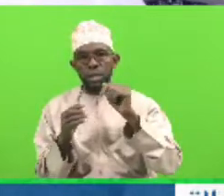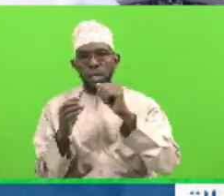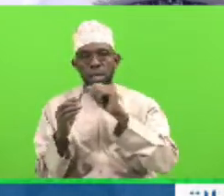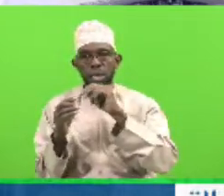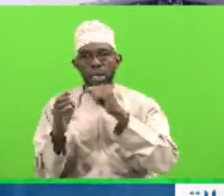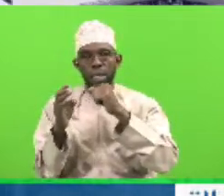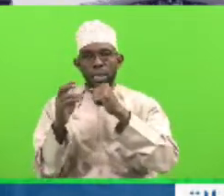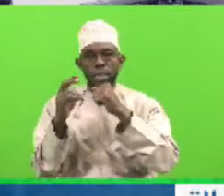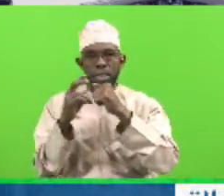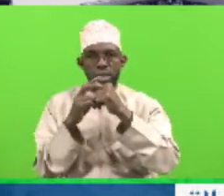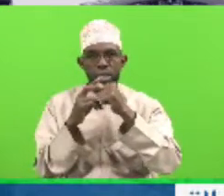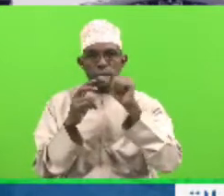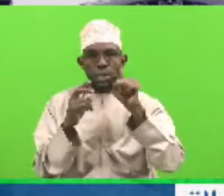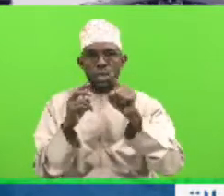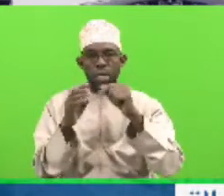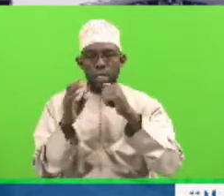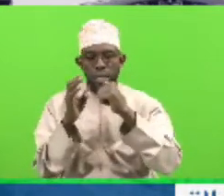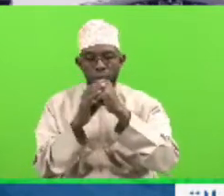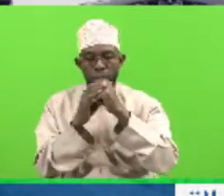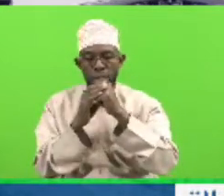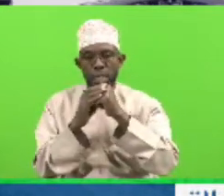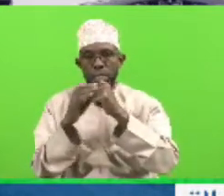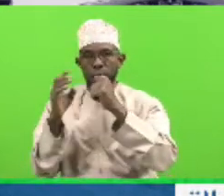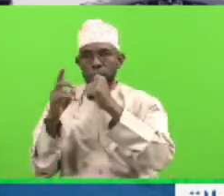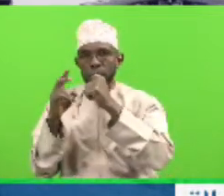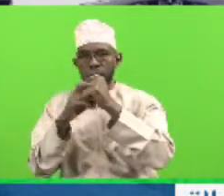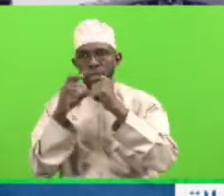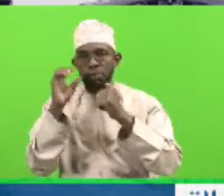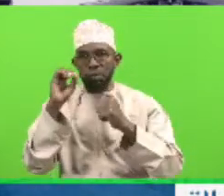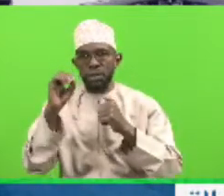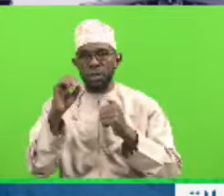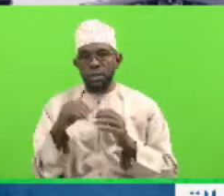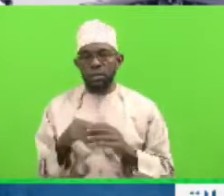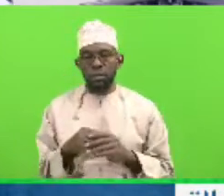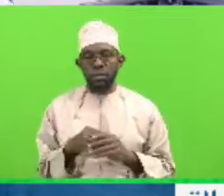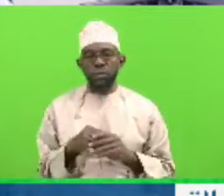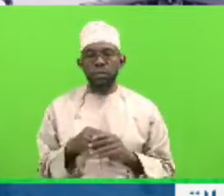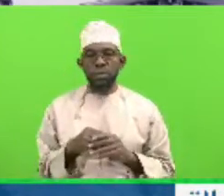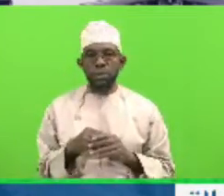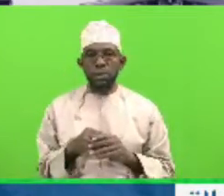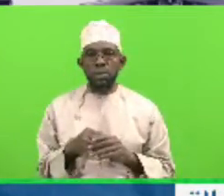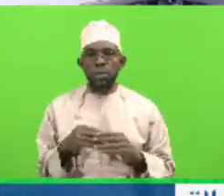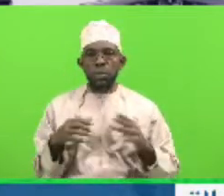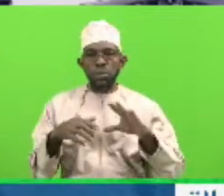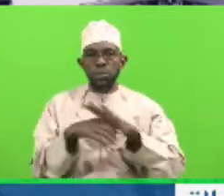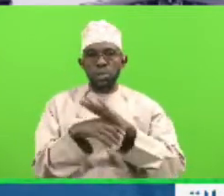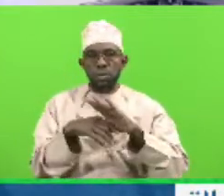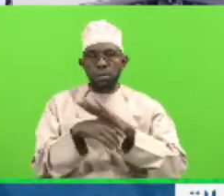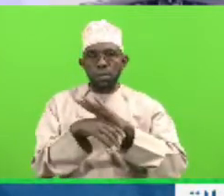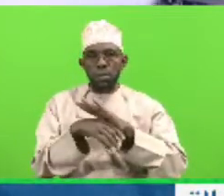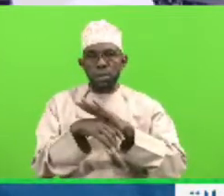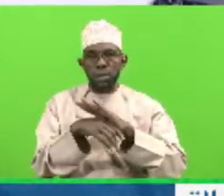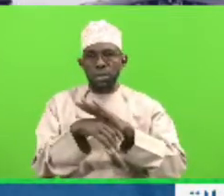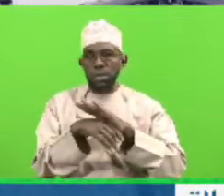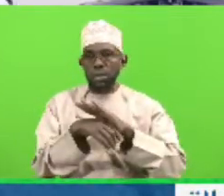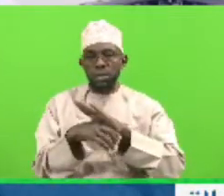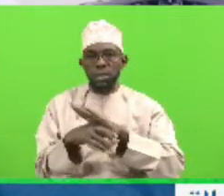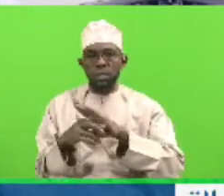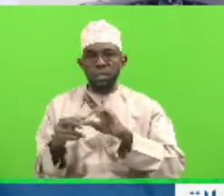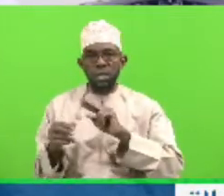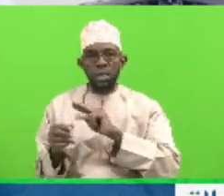homosexuality was frowned upon and was considered